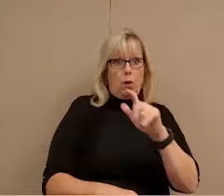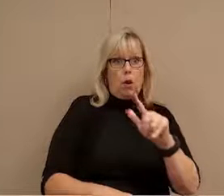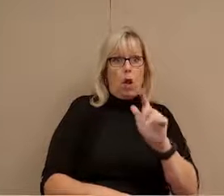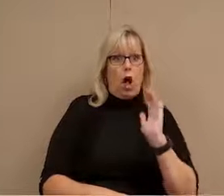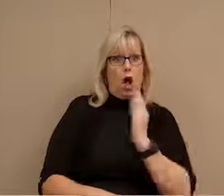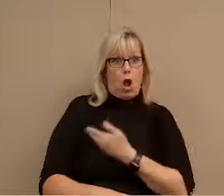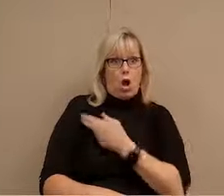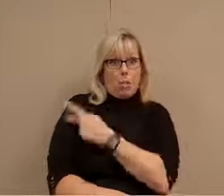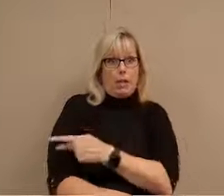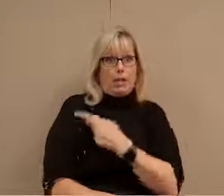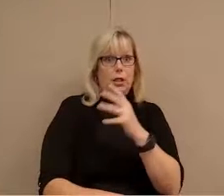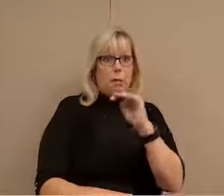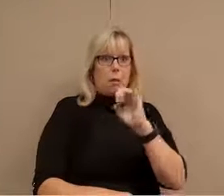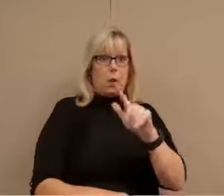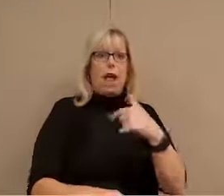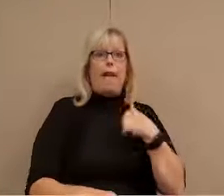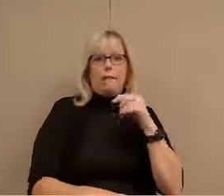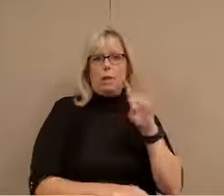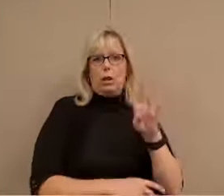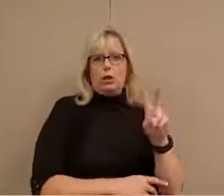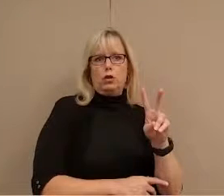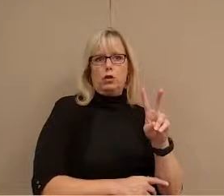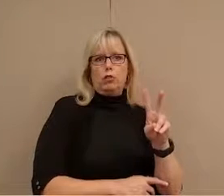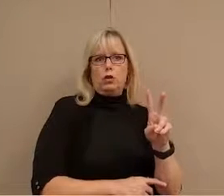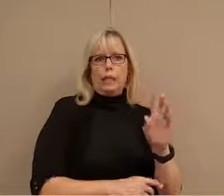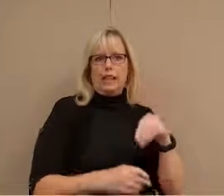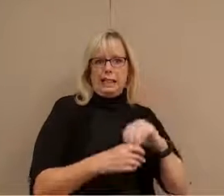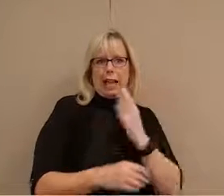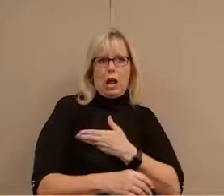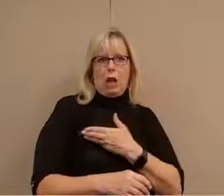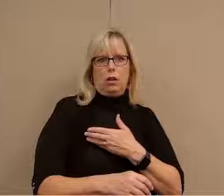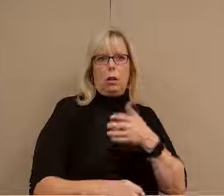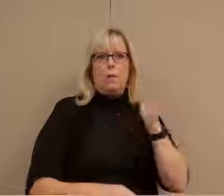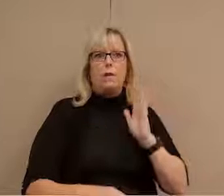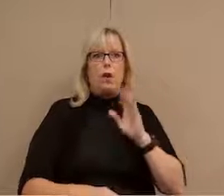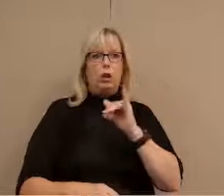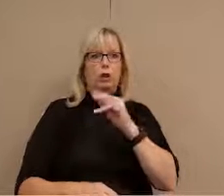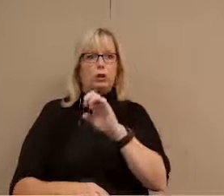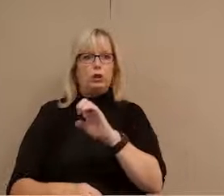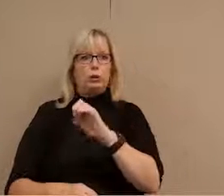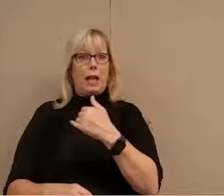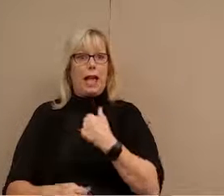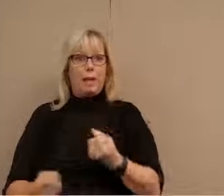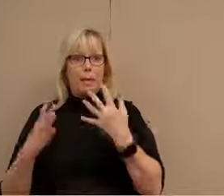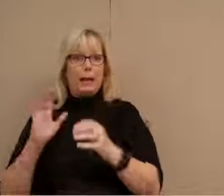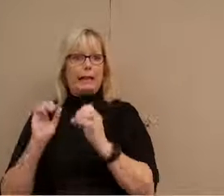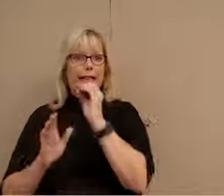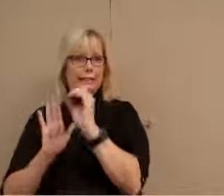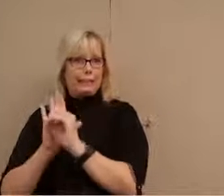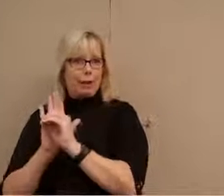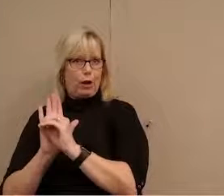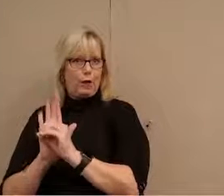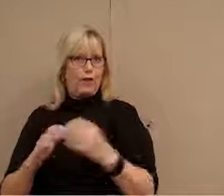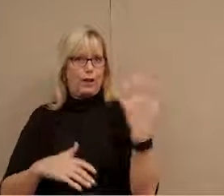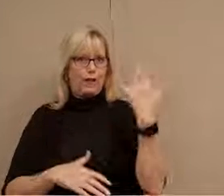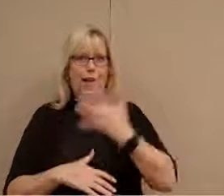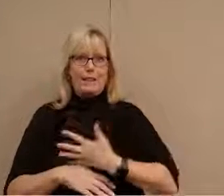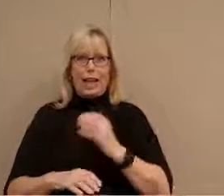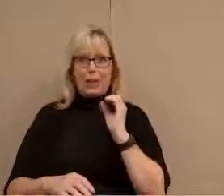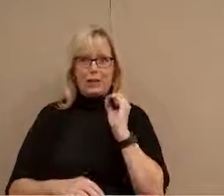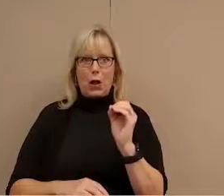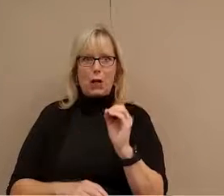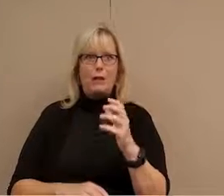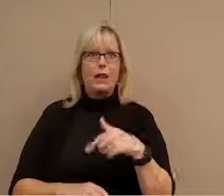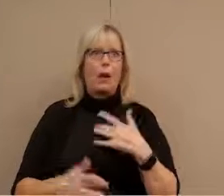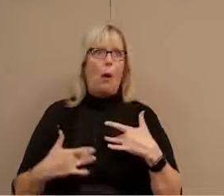COVID patients today. Early June, we had zero. And for 5 days, we had zero. And that was